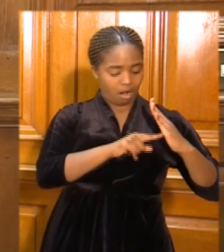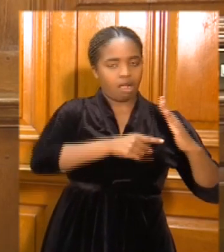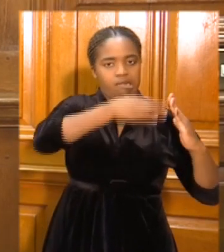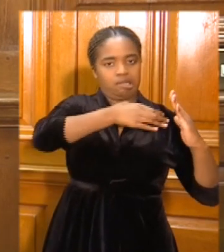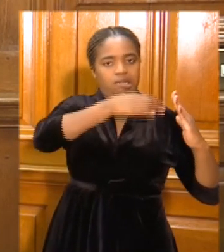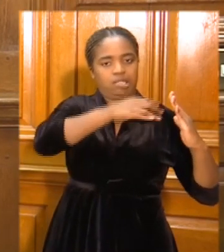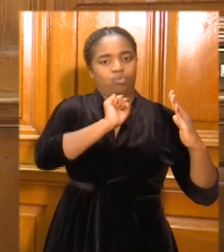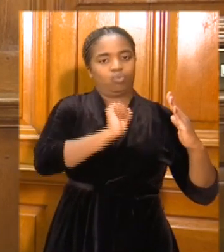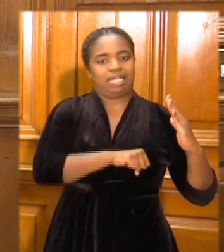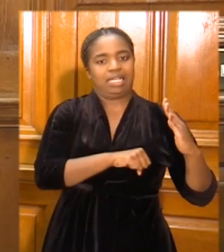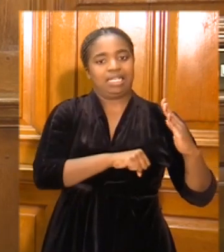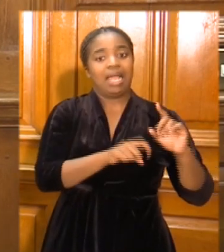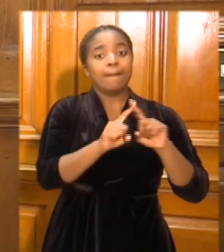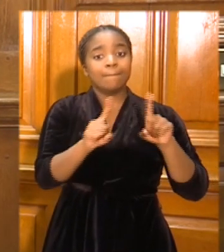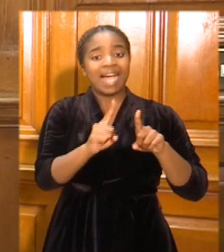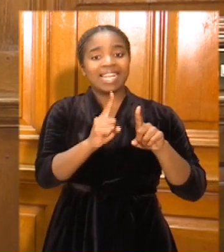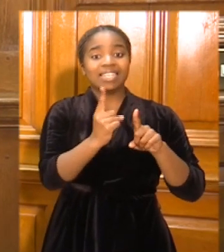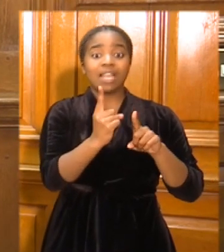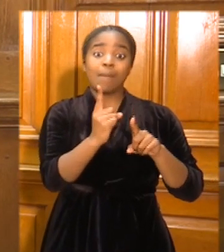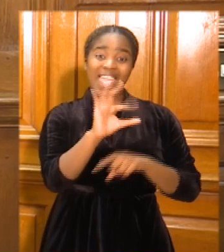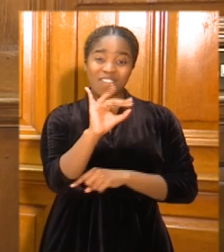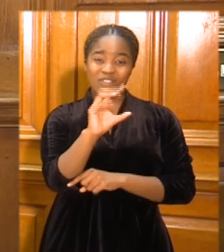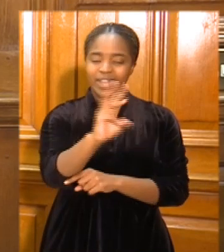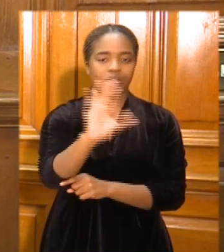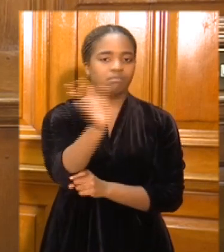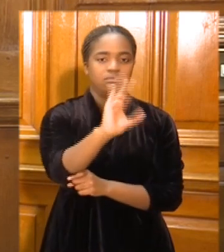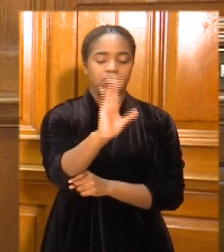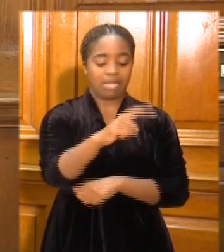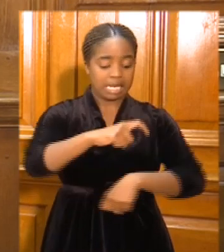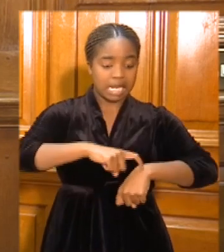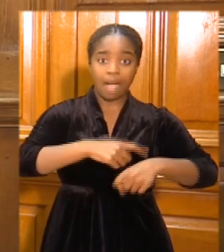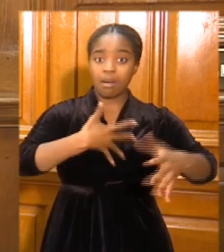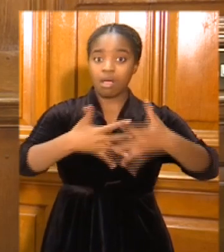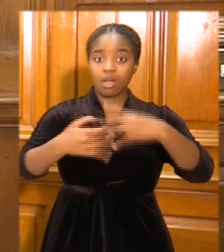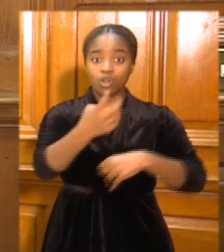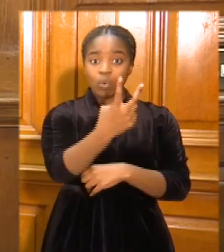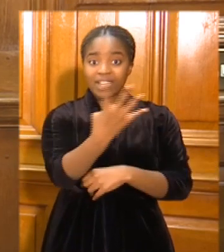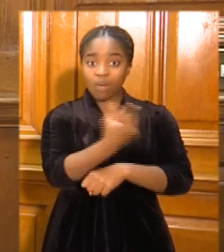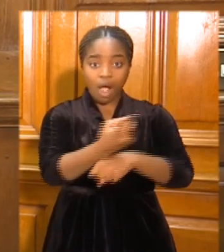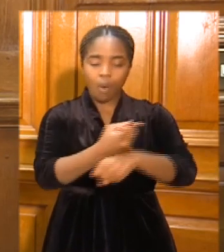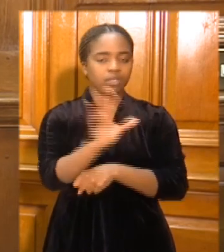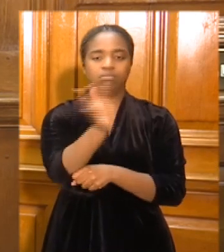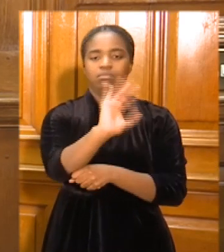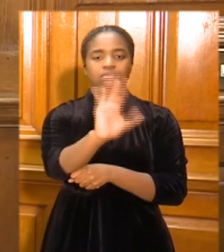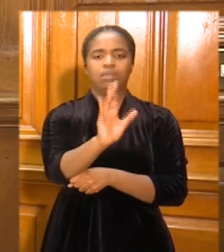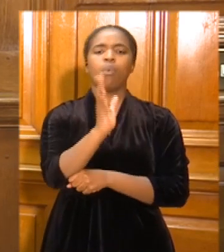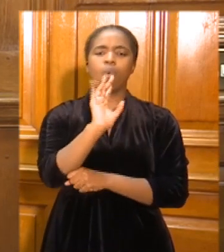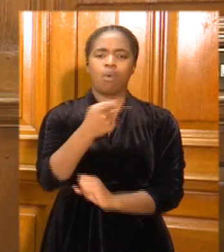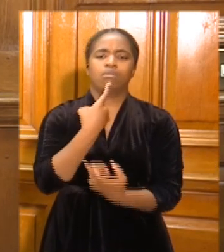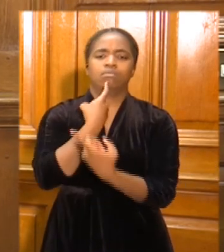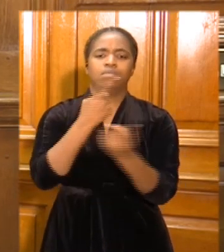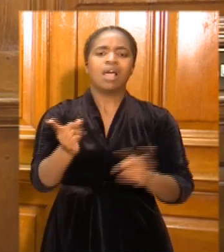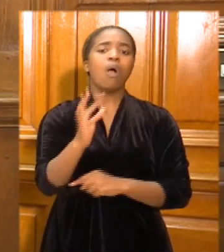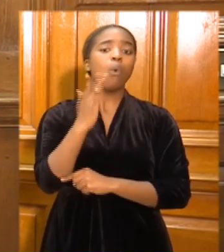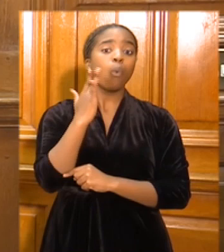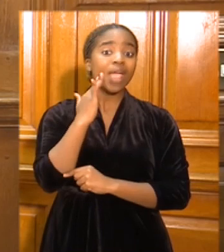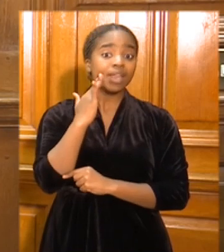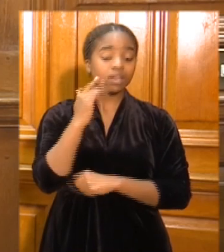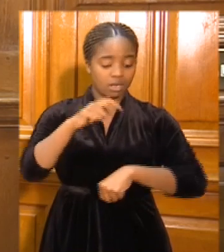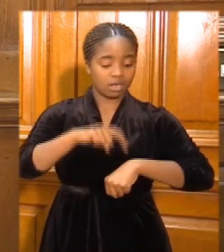on specified days and for limited hours. Announcements in this regard will be made once